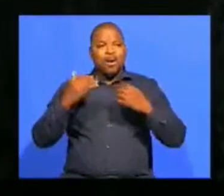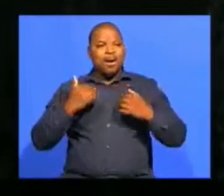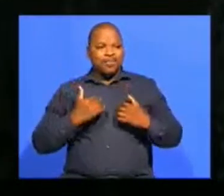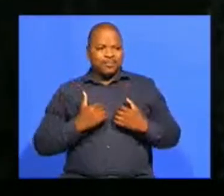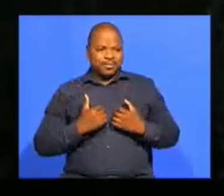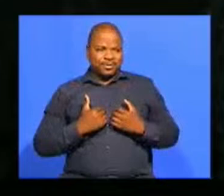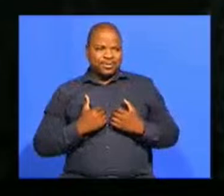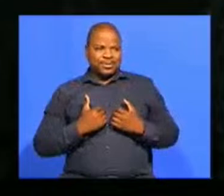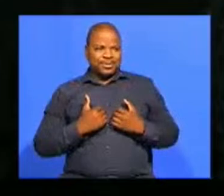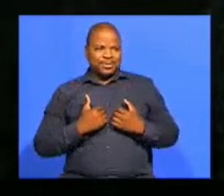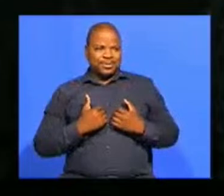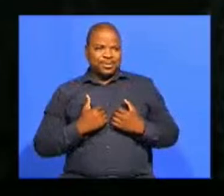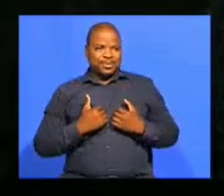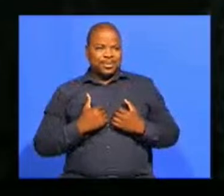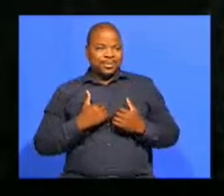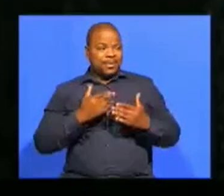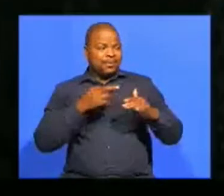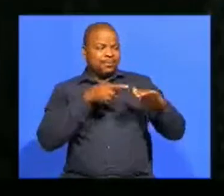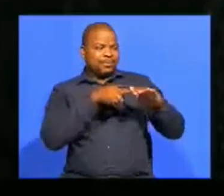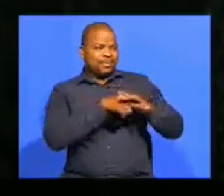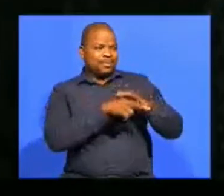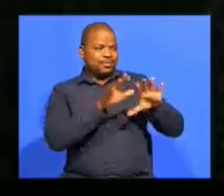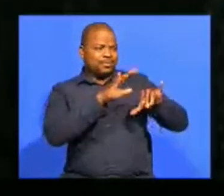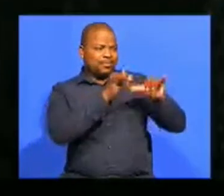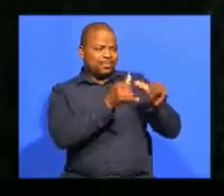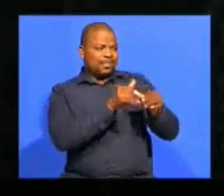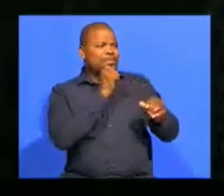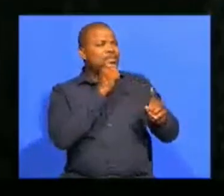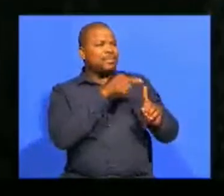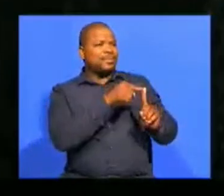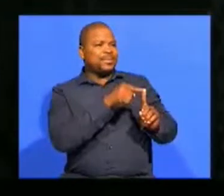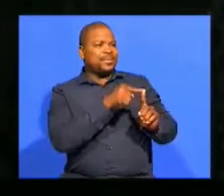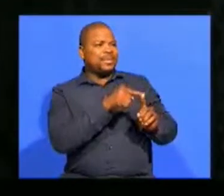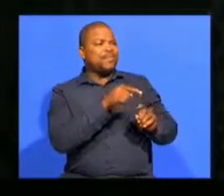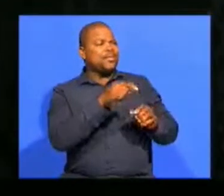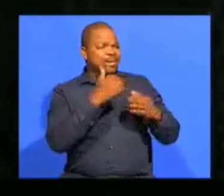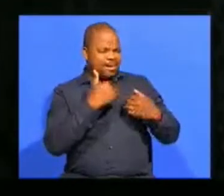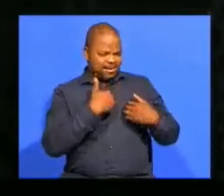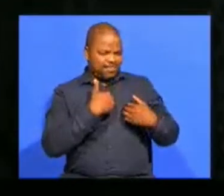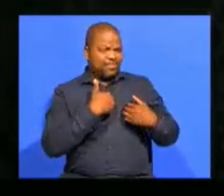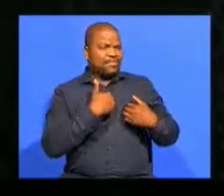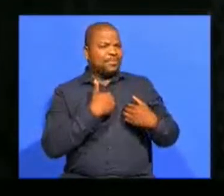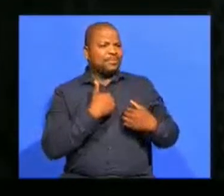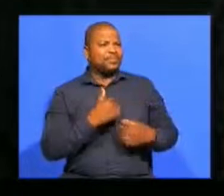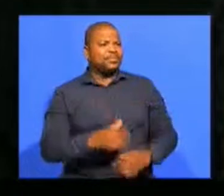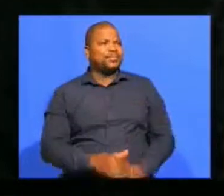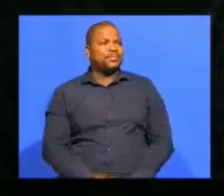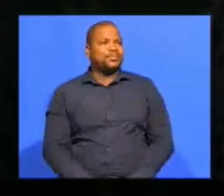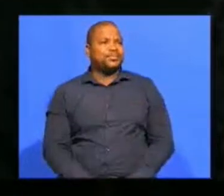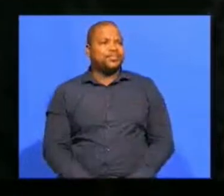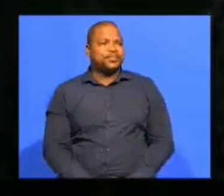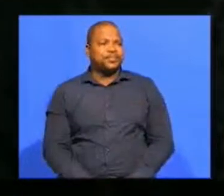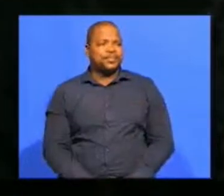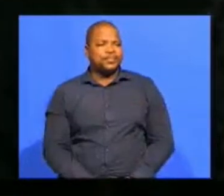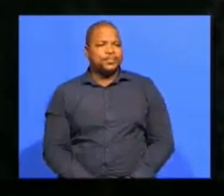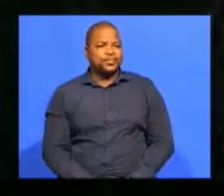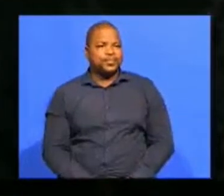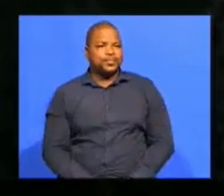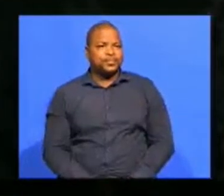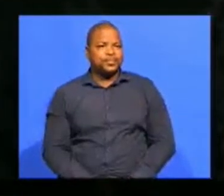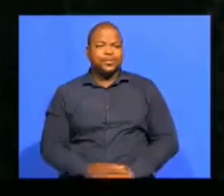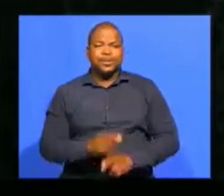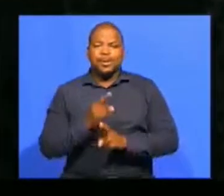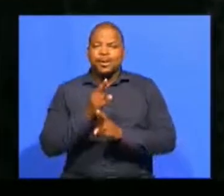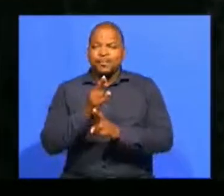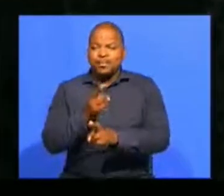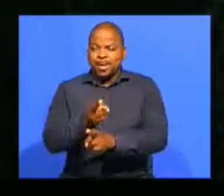We just haven't registered the society yet. But there is. there's mutual admiration and